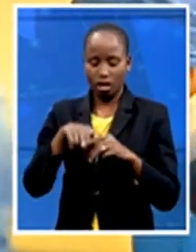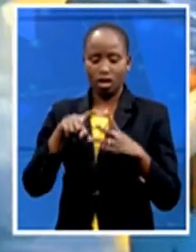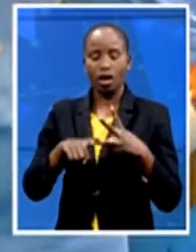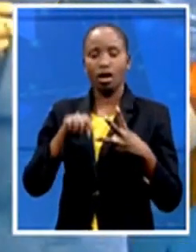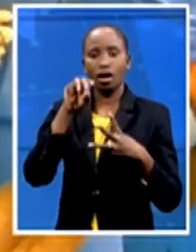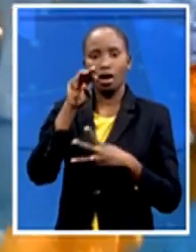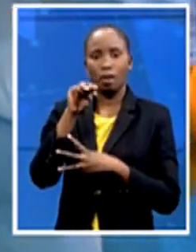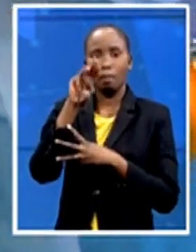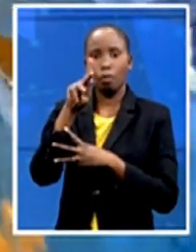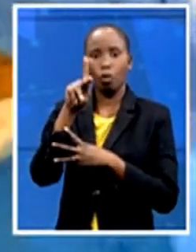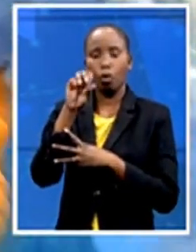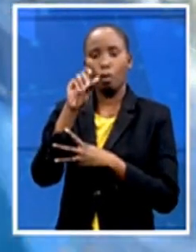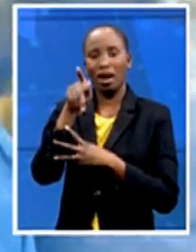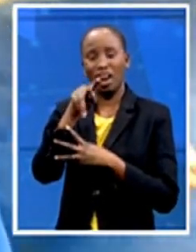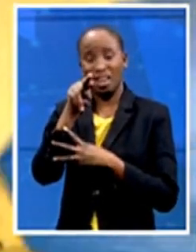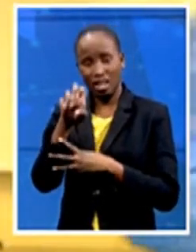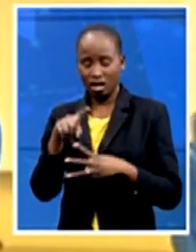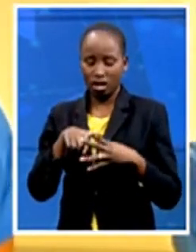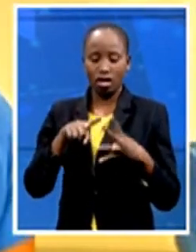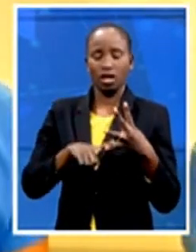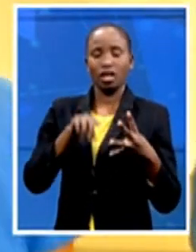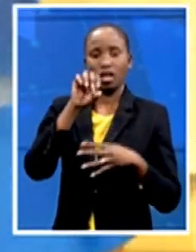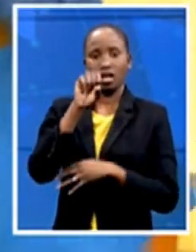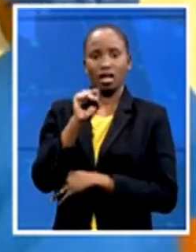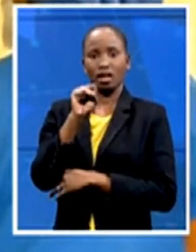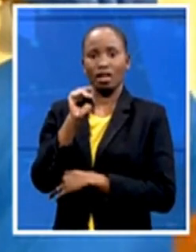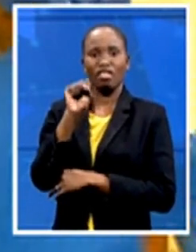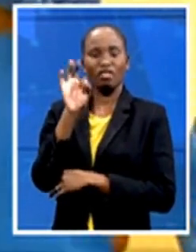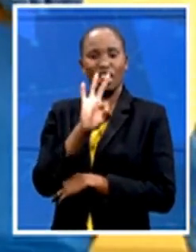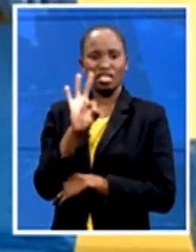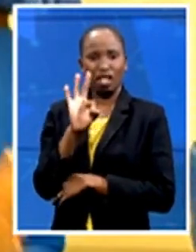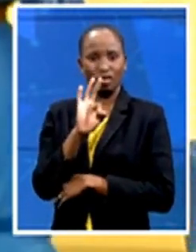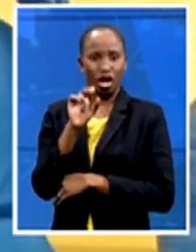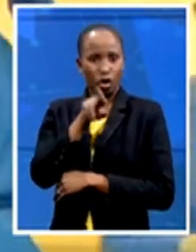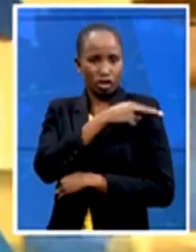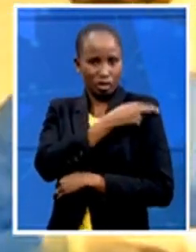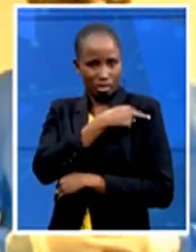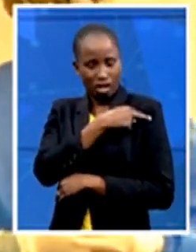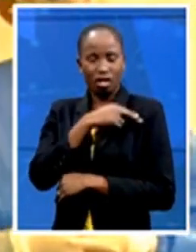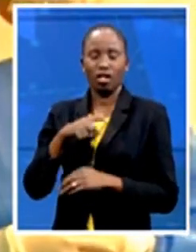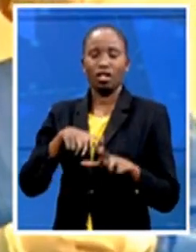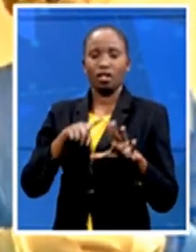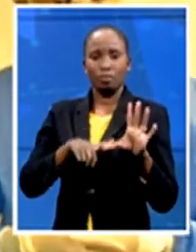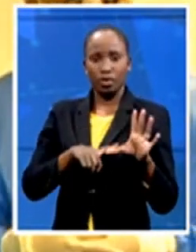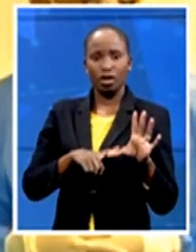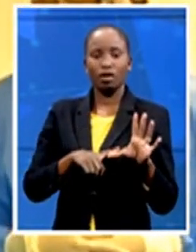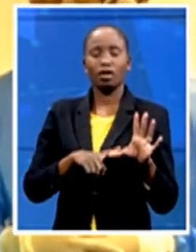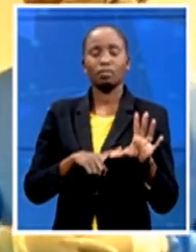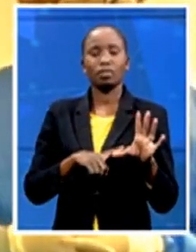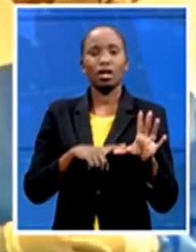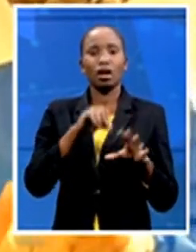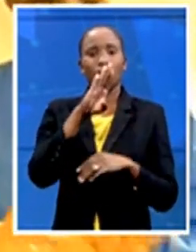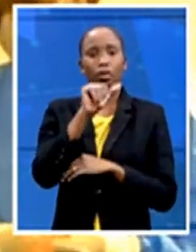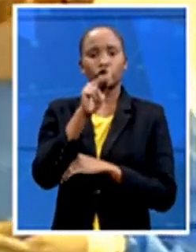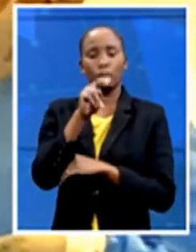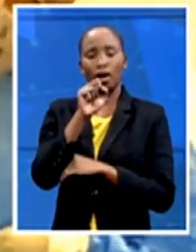Philadelphia Hospital, where we have got the only female orthopedic surgeon in the province, Dr. Boshoman. She'll also be operating